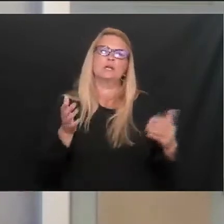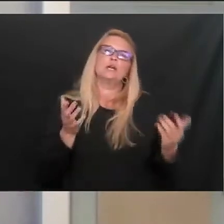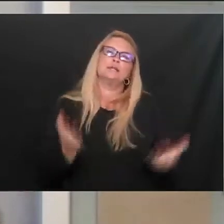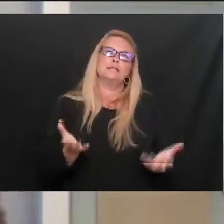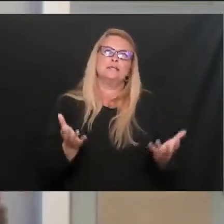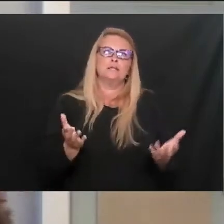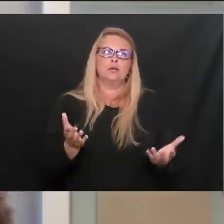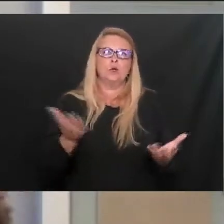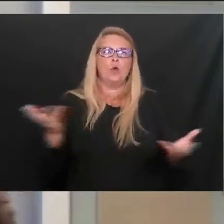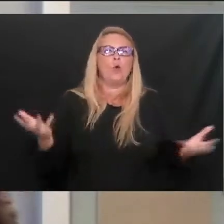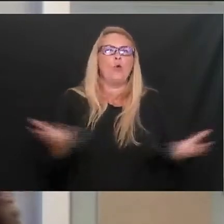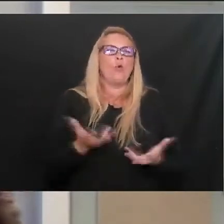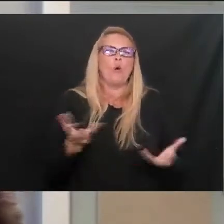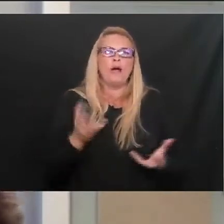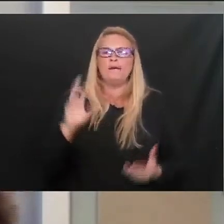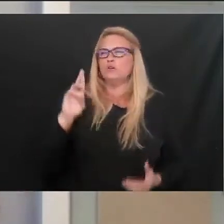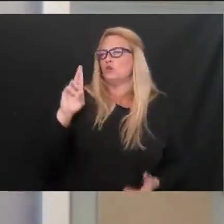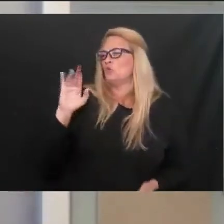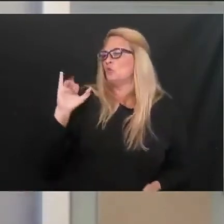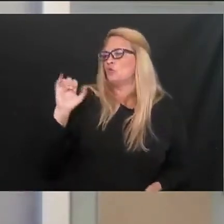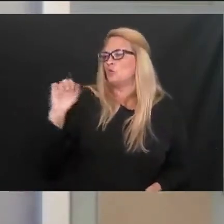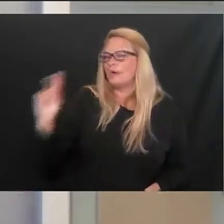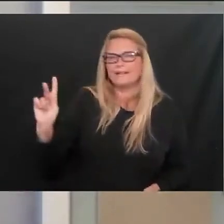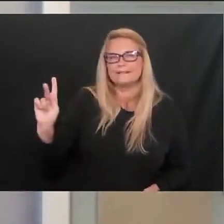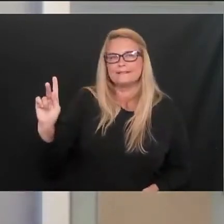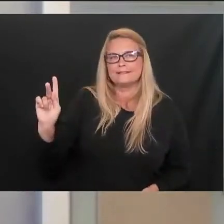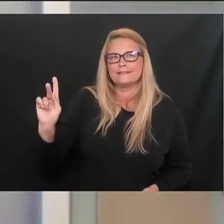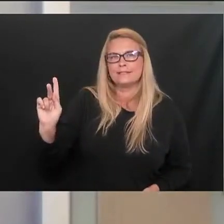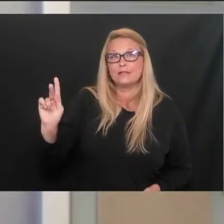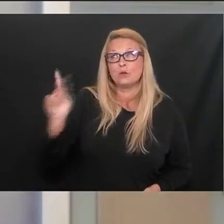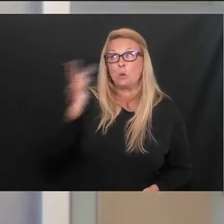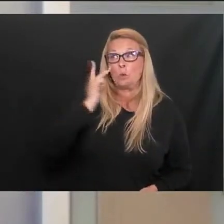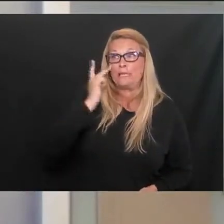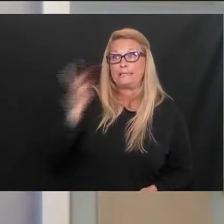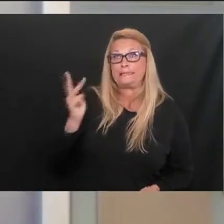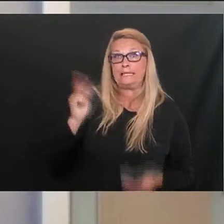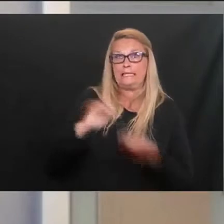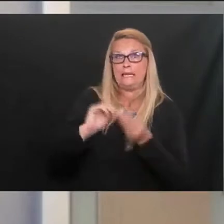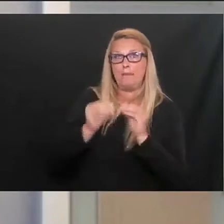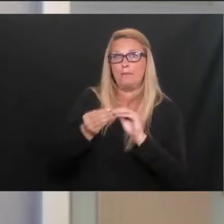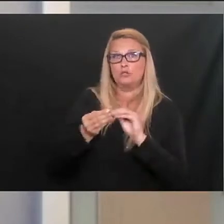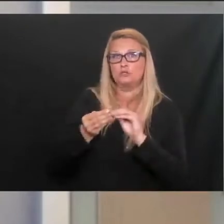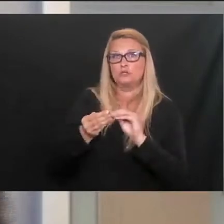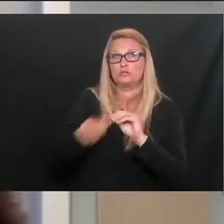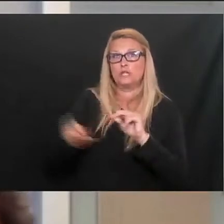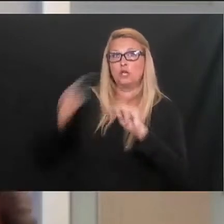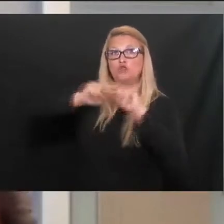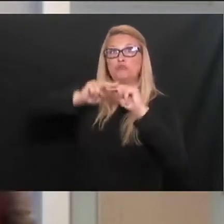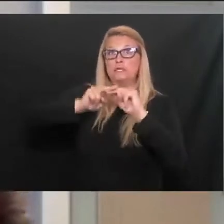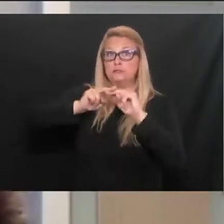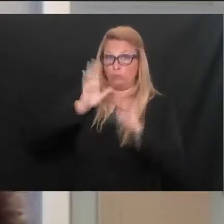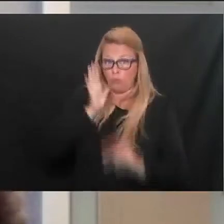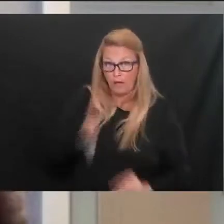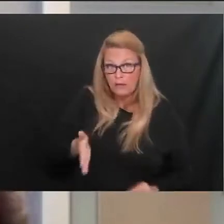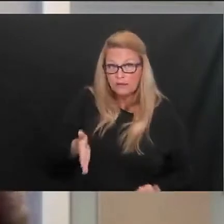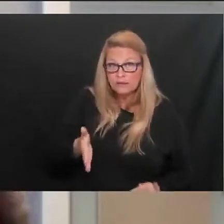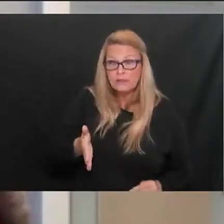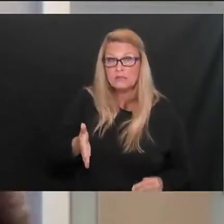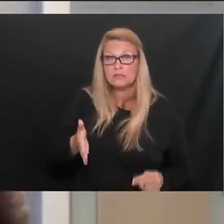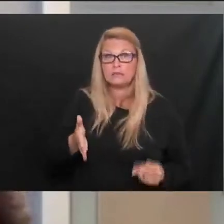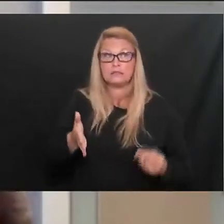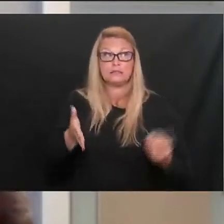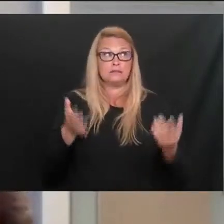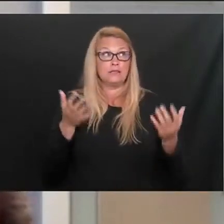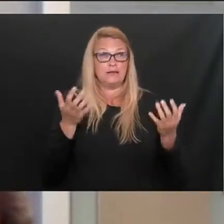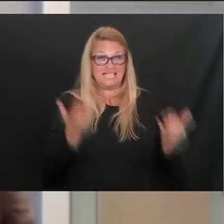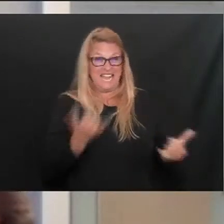a risk that we could see an uptick again in the number of cases and suddenly the state not be as green as it is